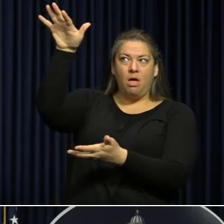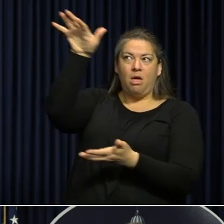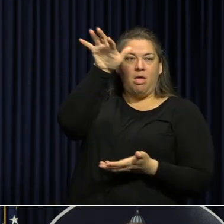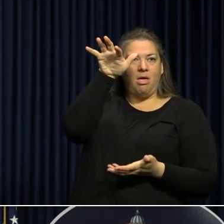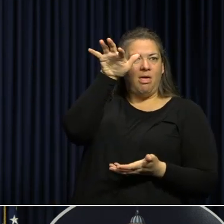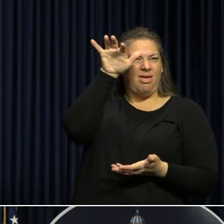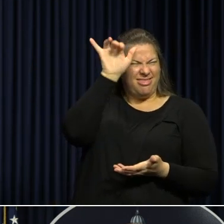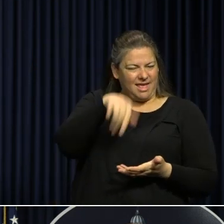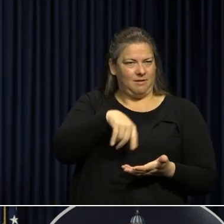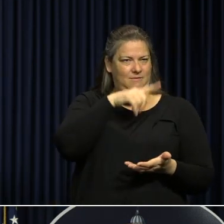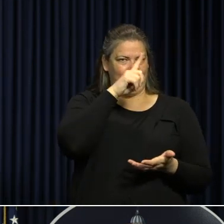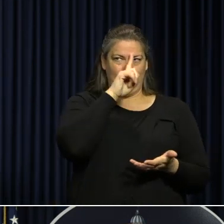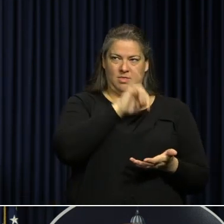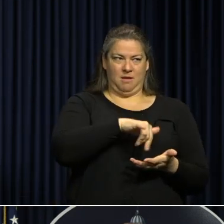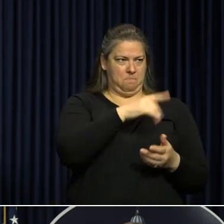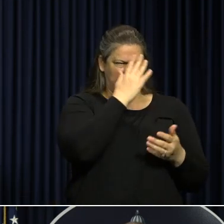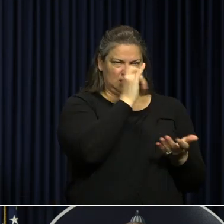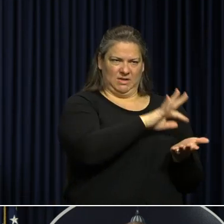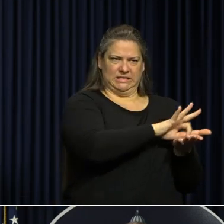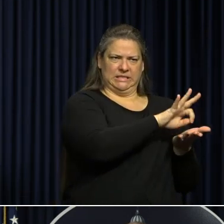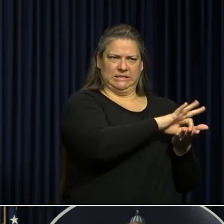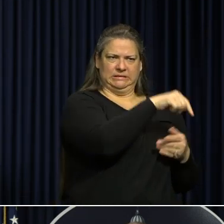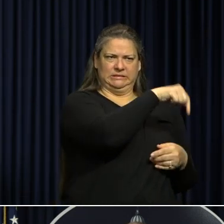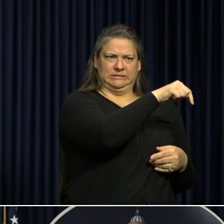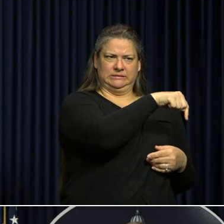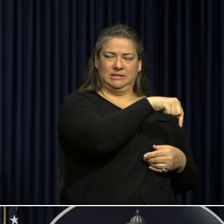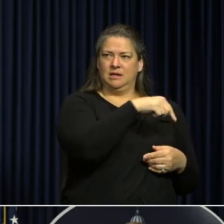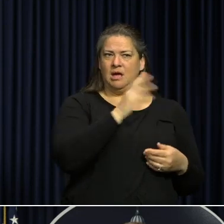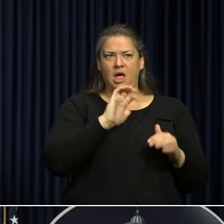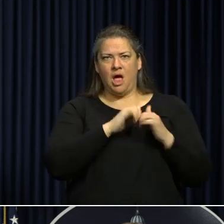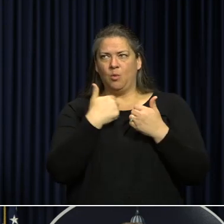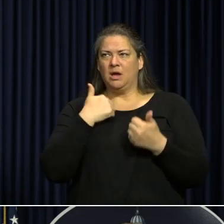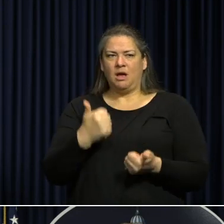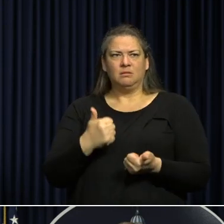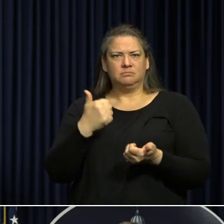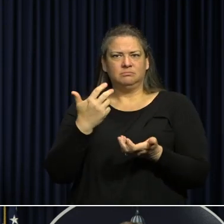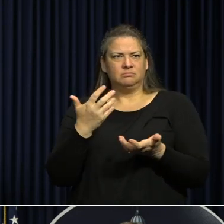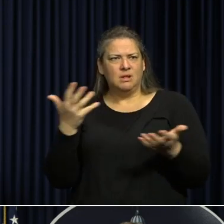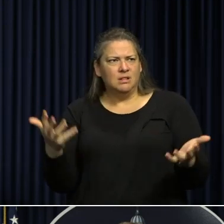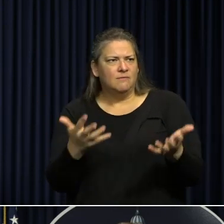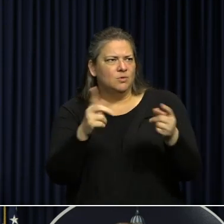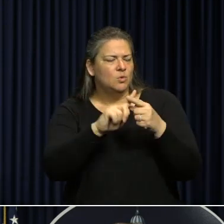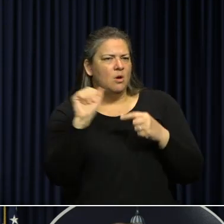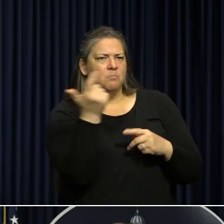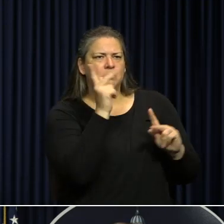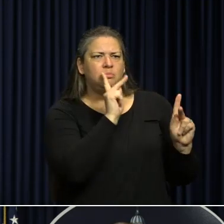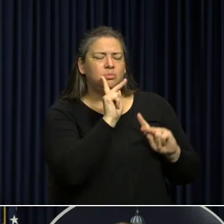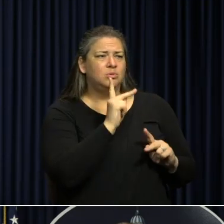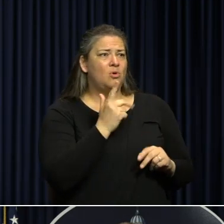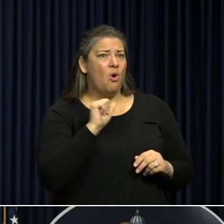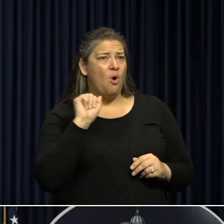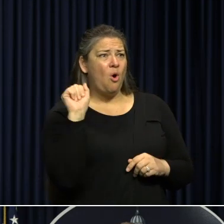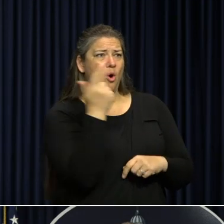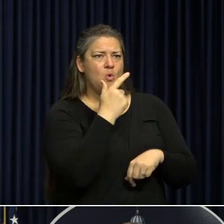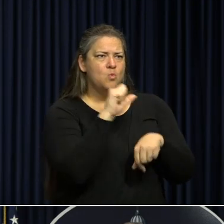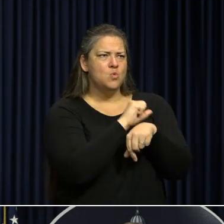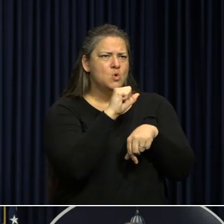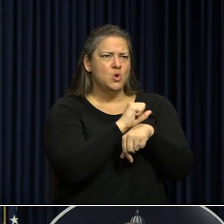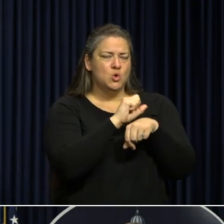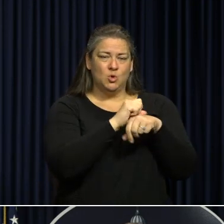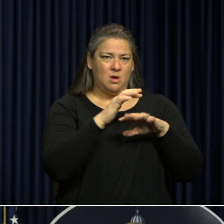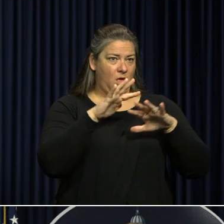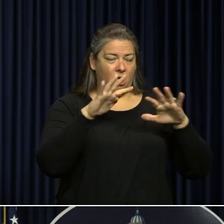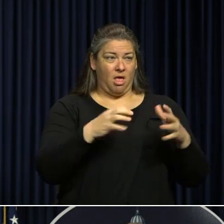benefits. It's how we help lift people up. And as everybody is working to rebuild and restart